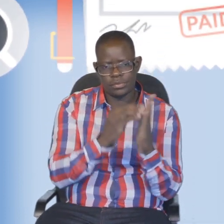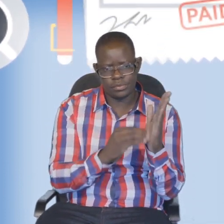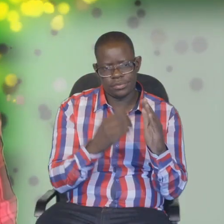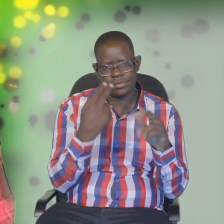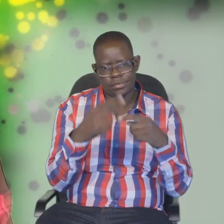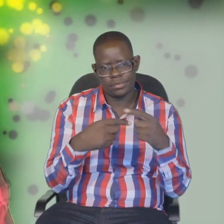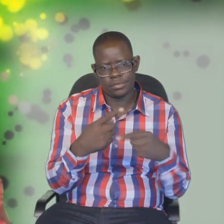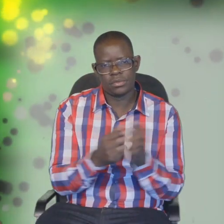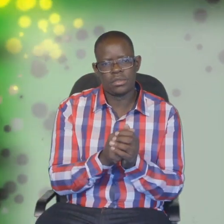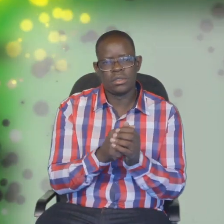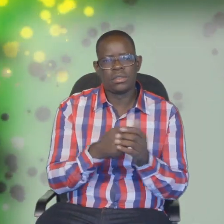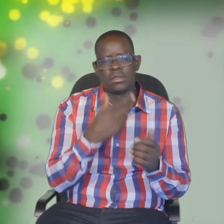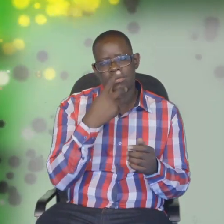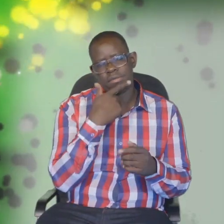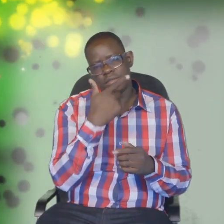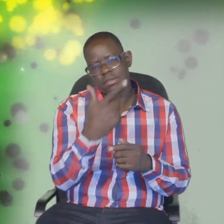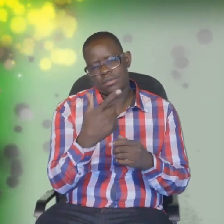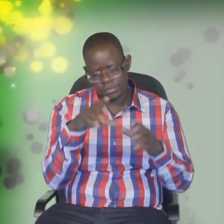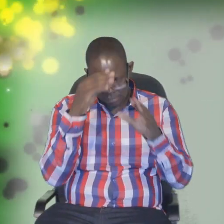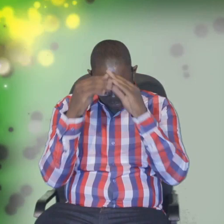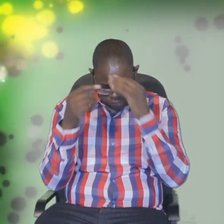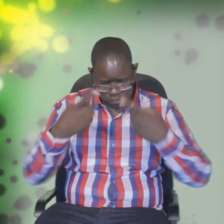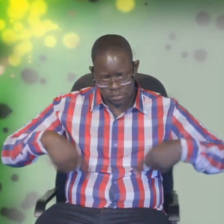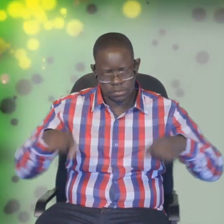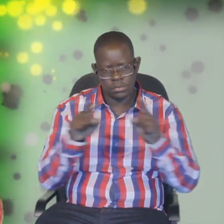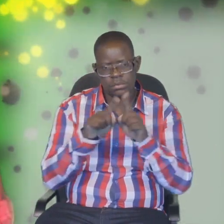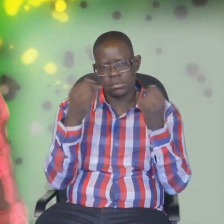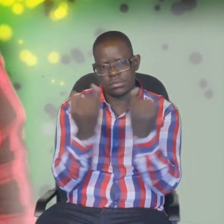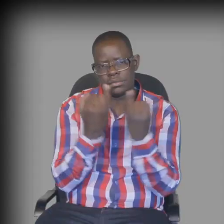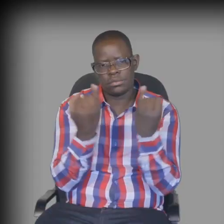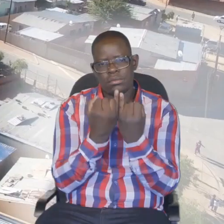entry. Thanks for watching and learning with us. Enjoy the show.